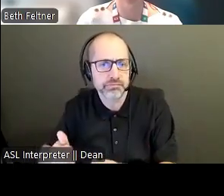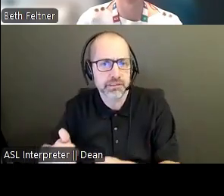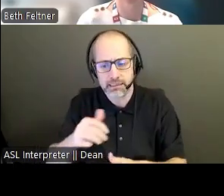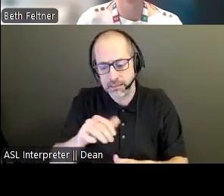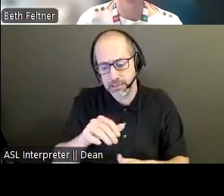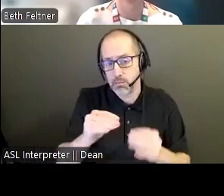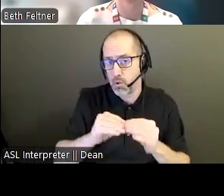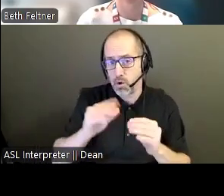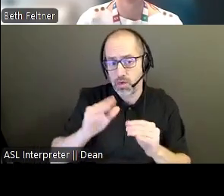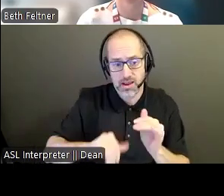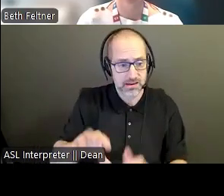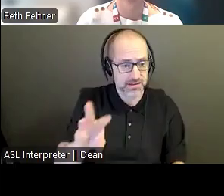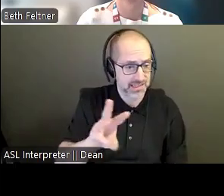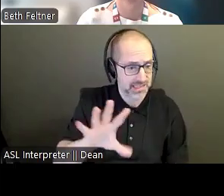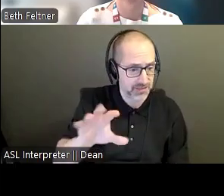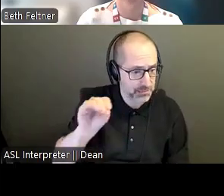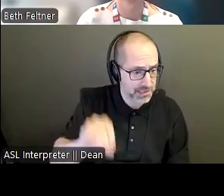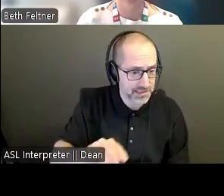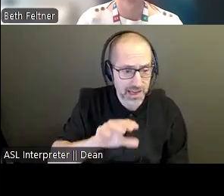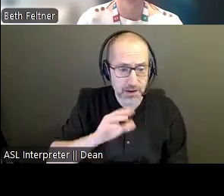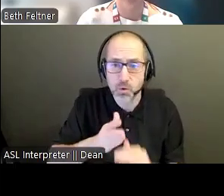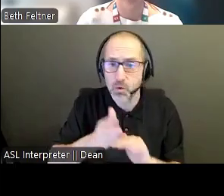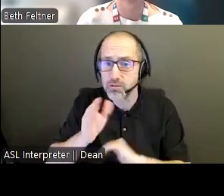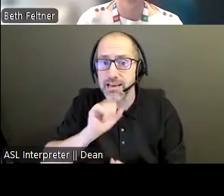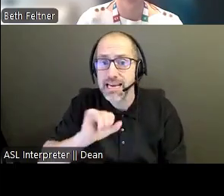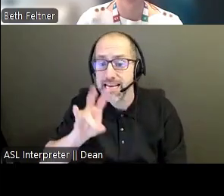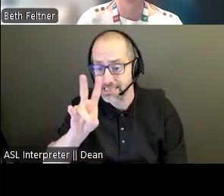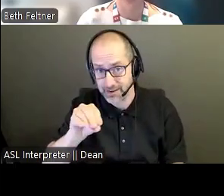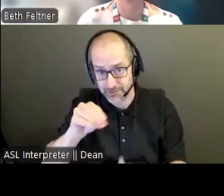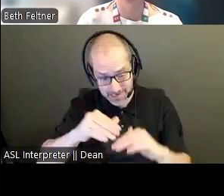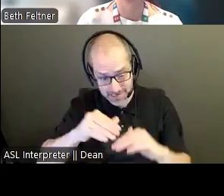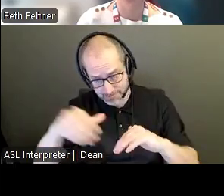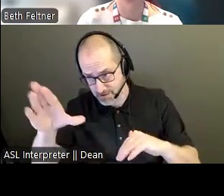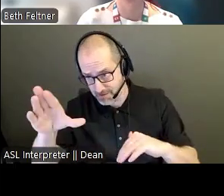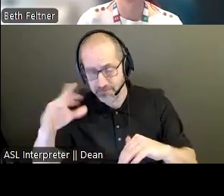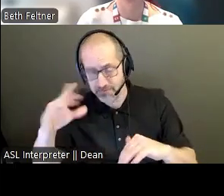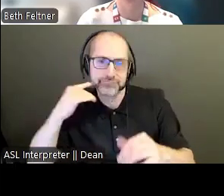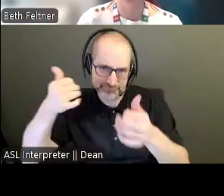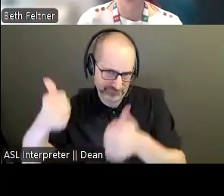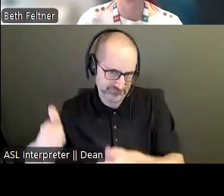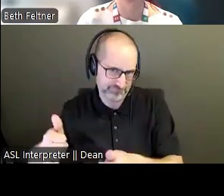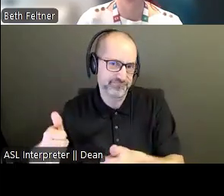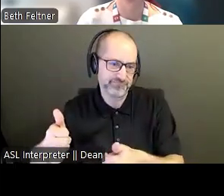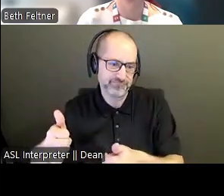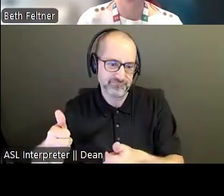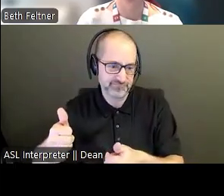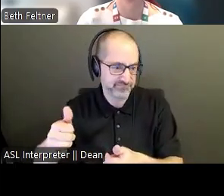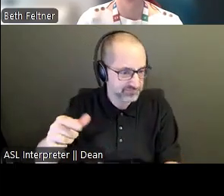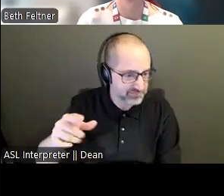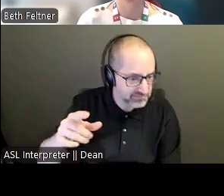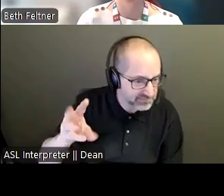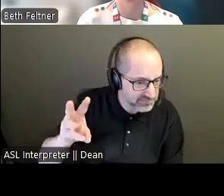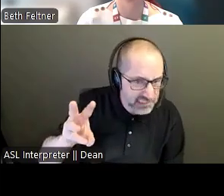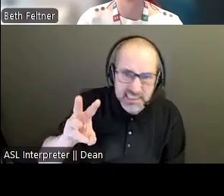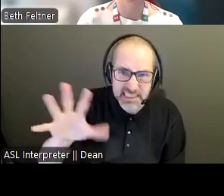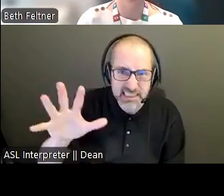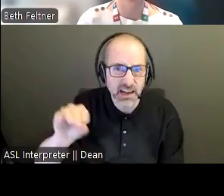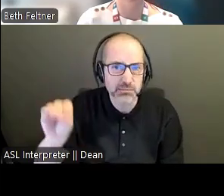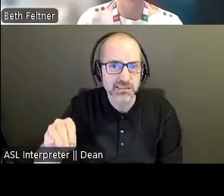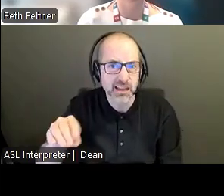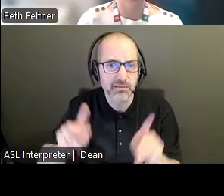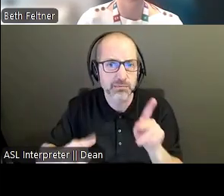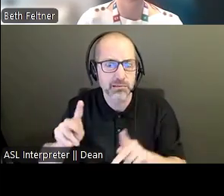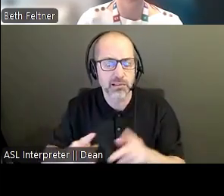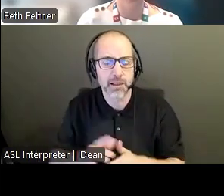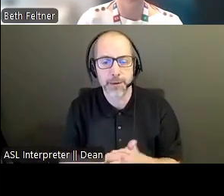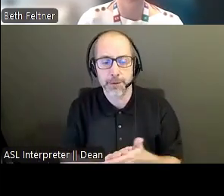age of 70 have a measurable hearing loss. Um, there are some studies that show we might be